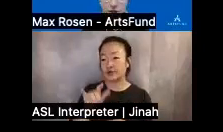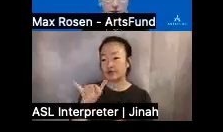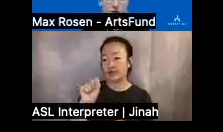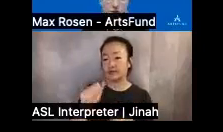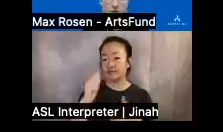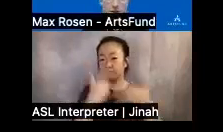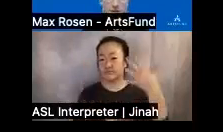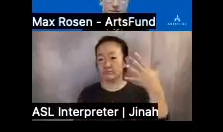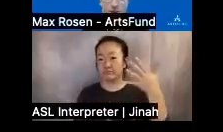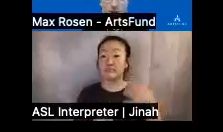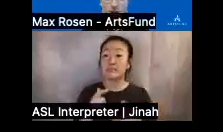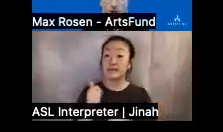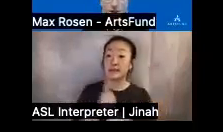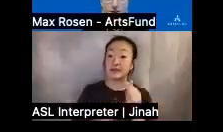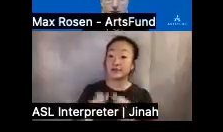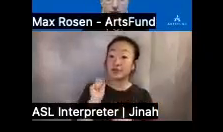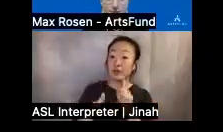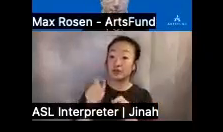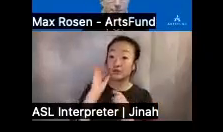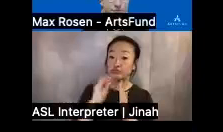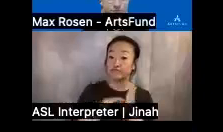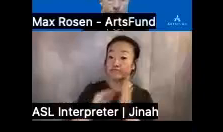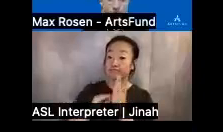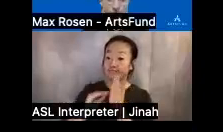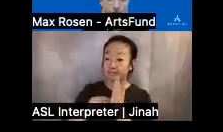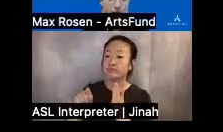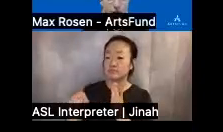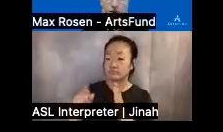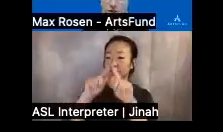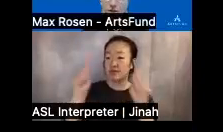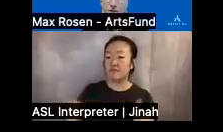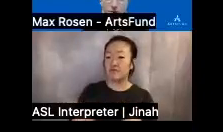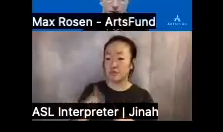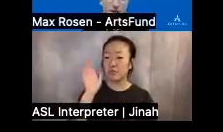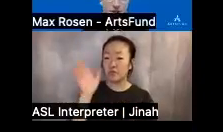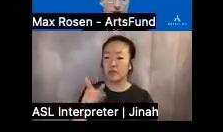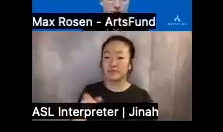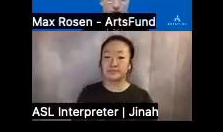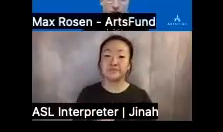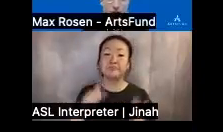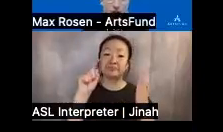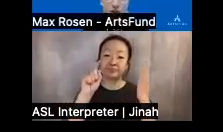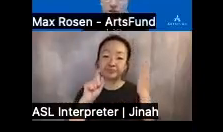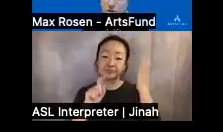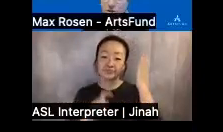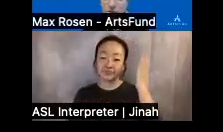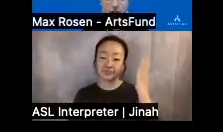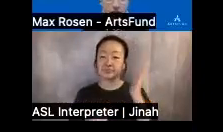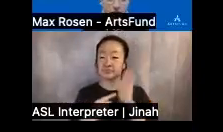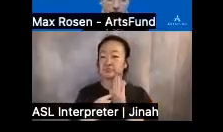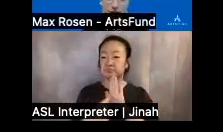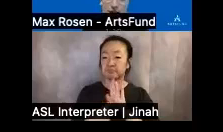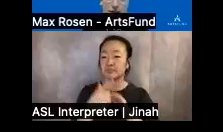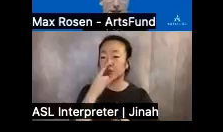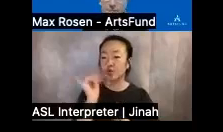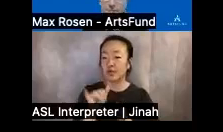each question will then propagate on the form. So I'll just scroll down and go through to show you what that